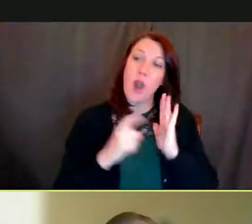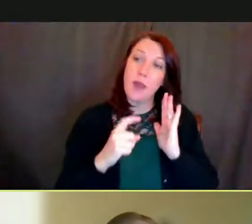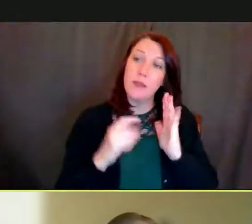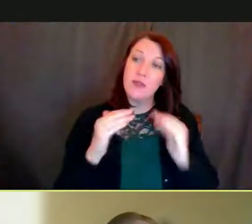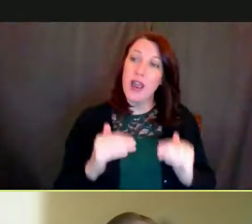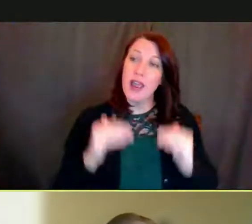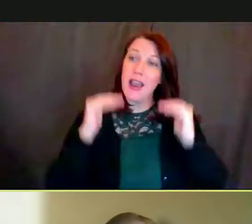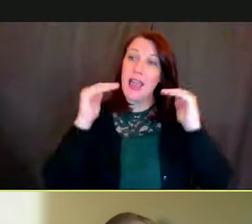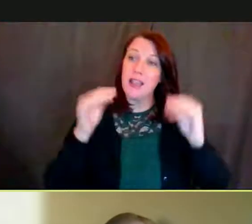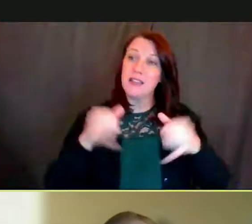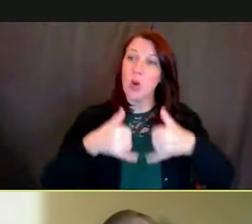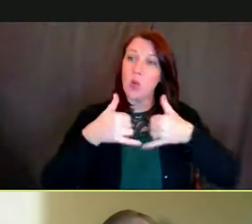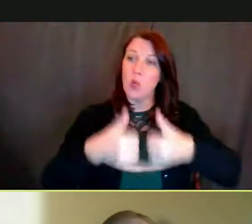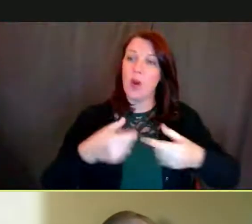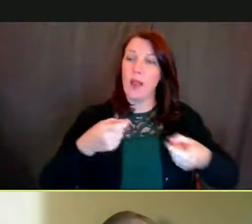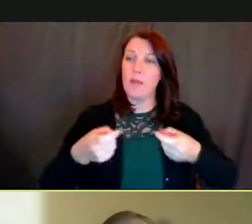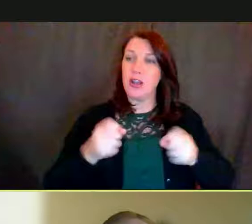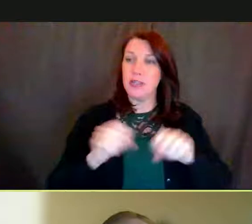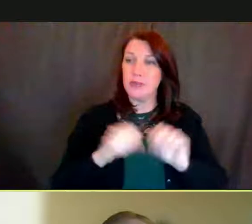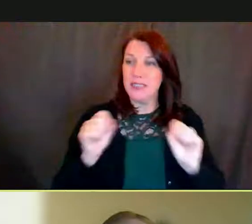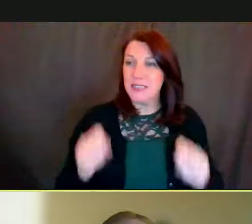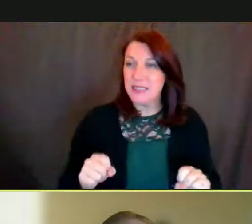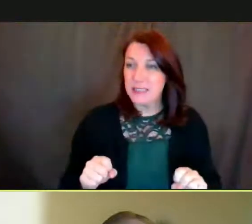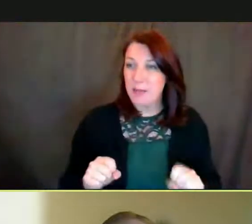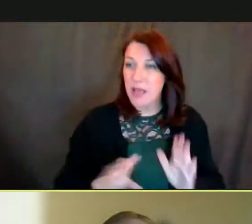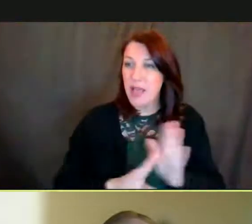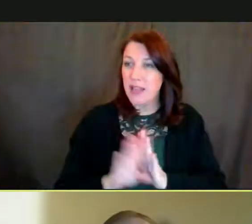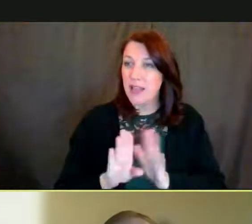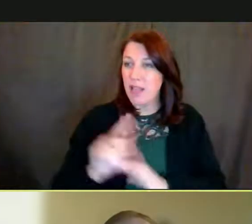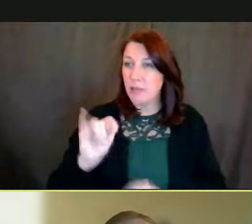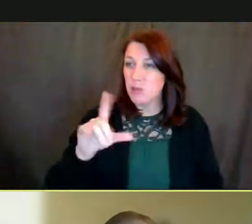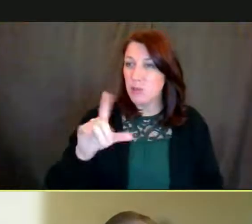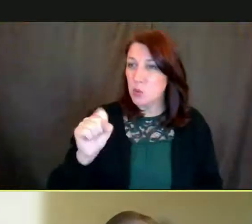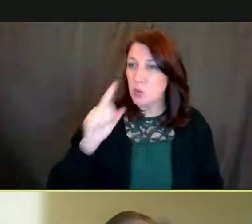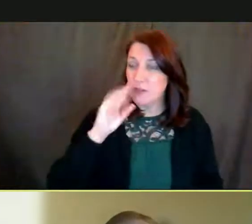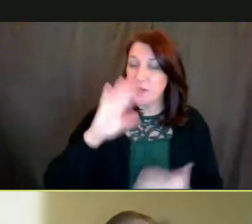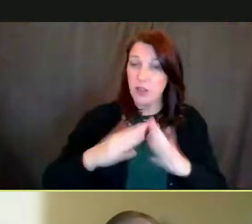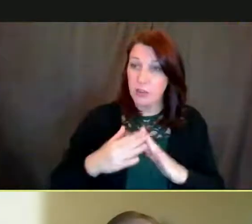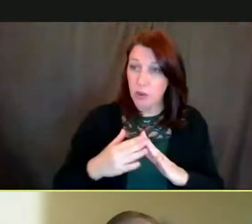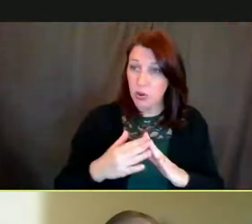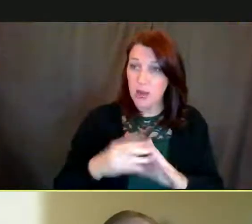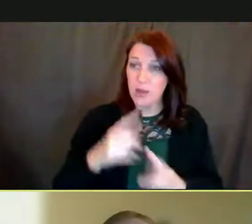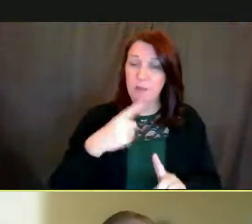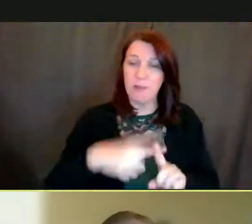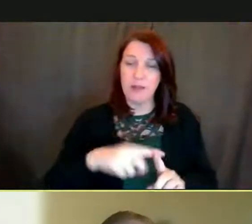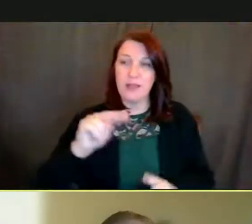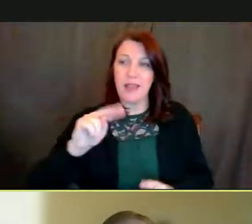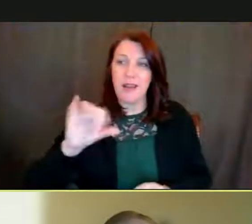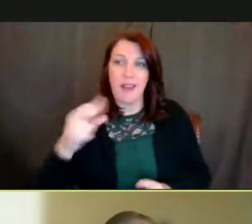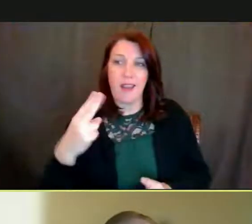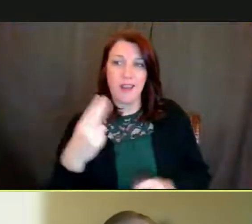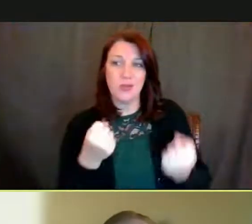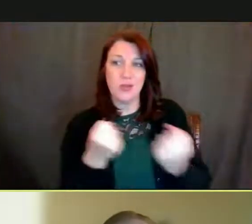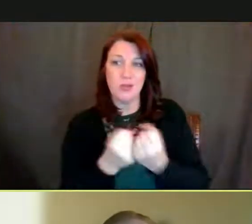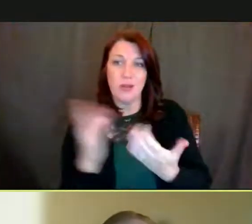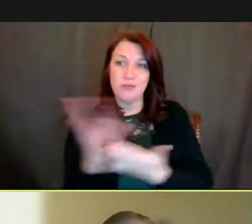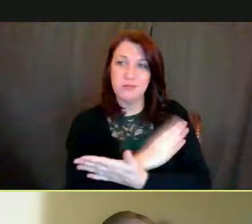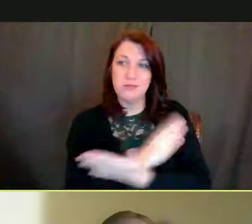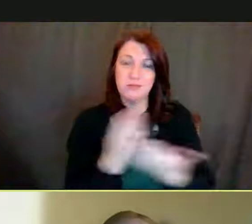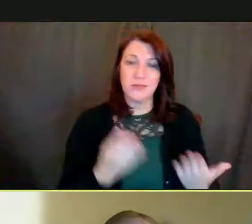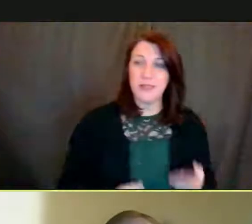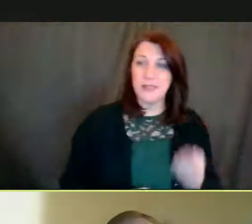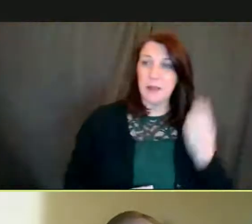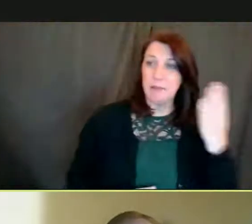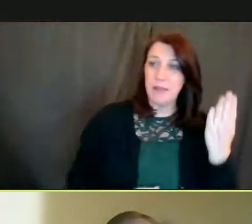our award management systems and developing tools both for the community and NIH to support the entire process, from submission of